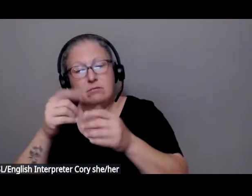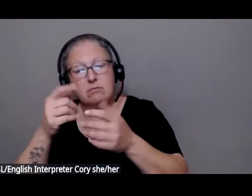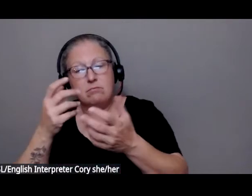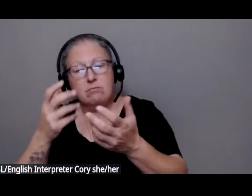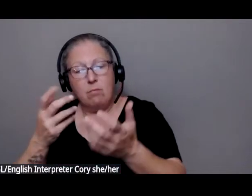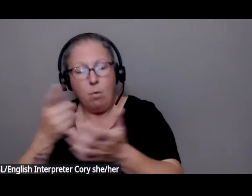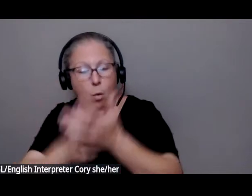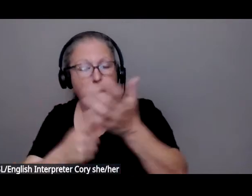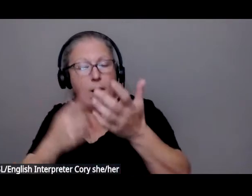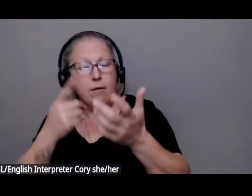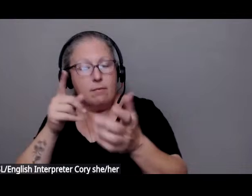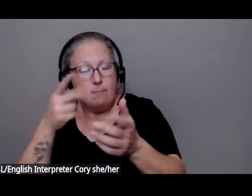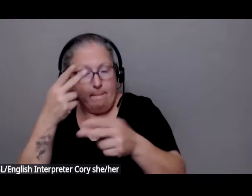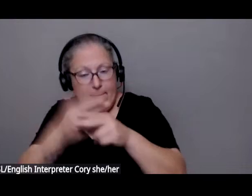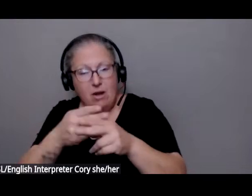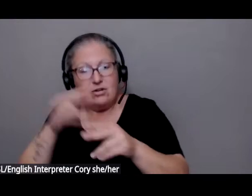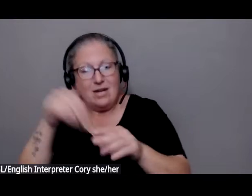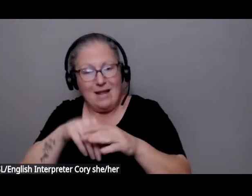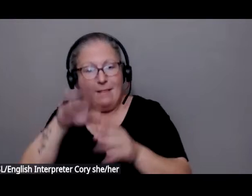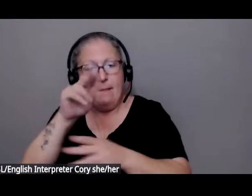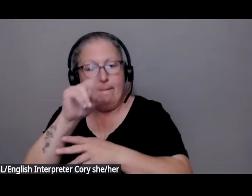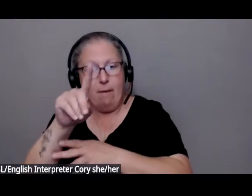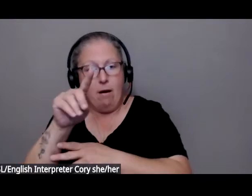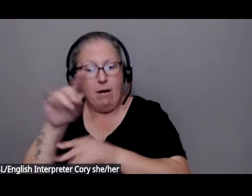the bond measures.